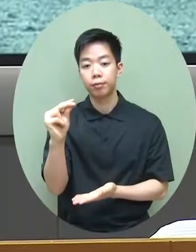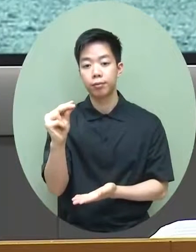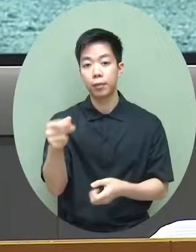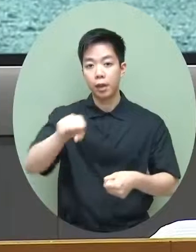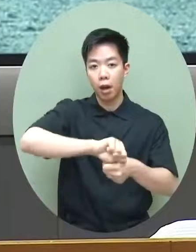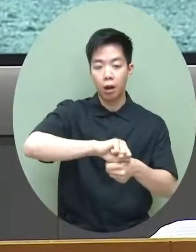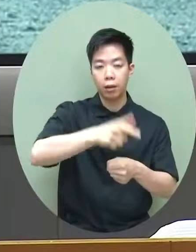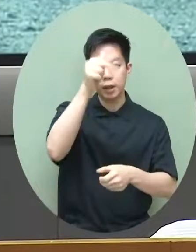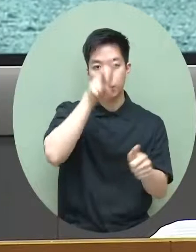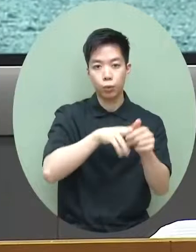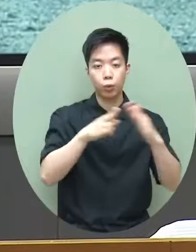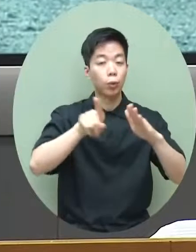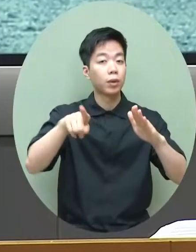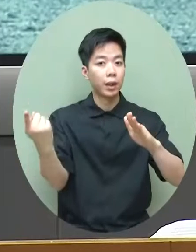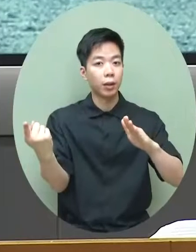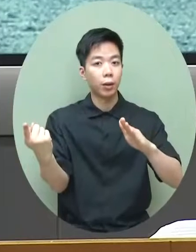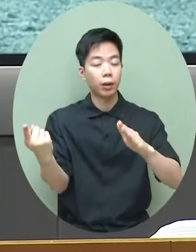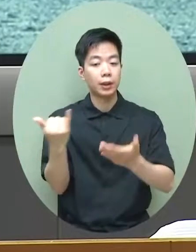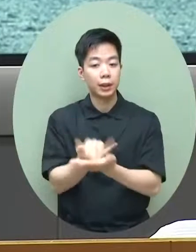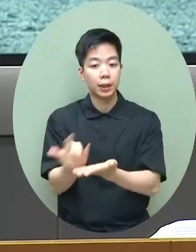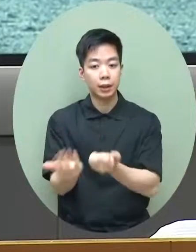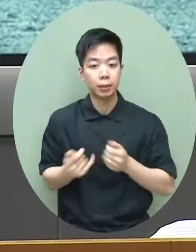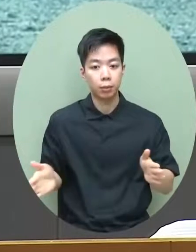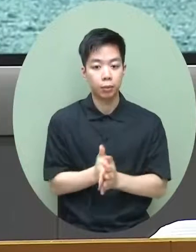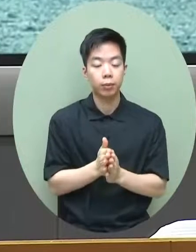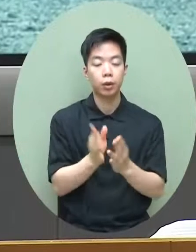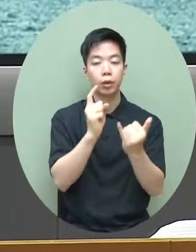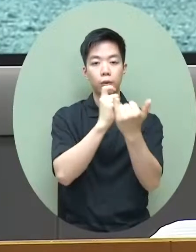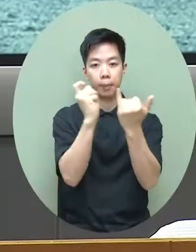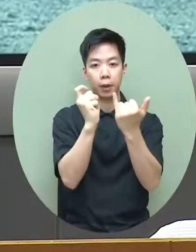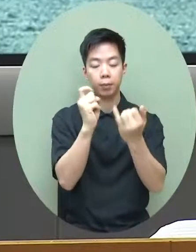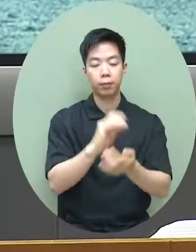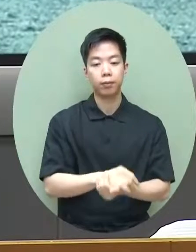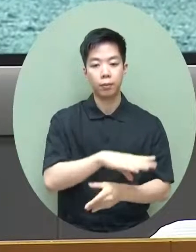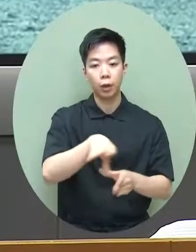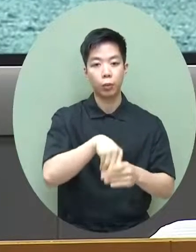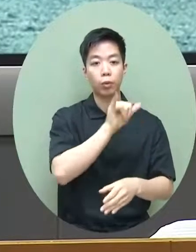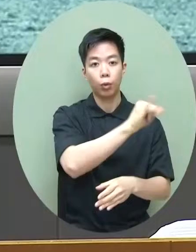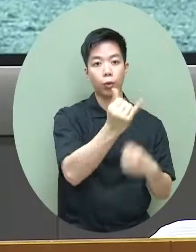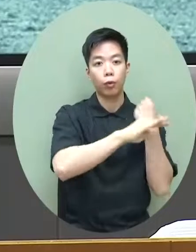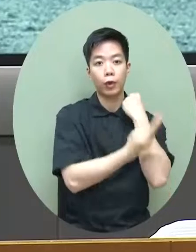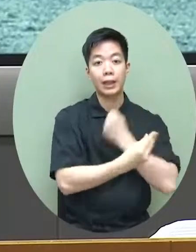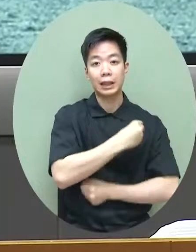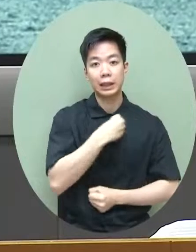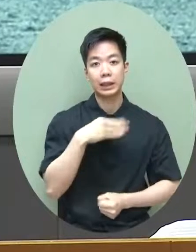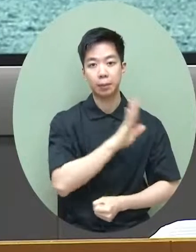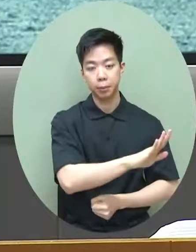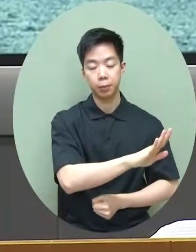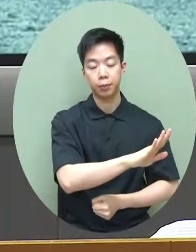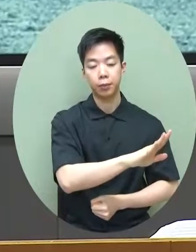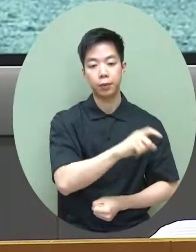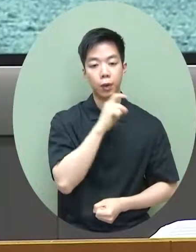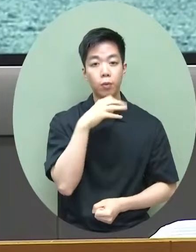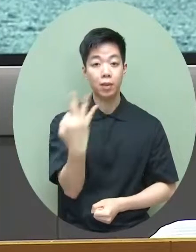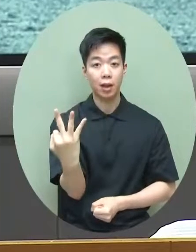cases, we've recorded 69 cases of deaths outside of the HA reporting system, including 3 by